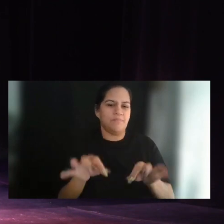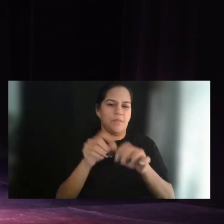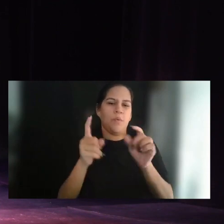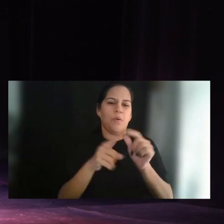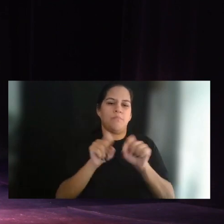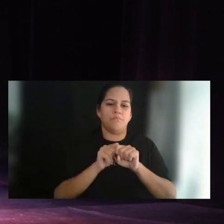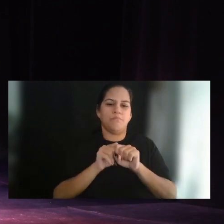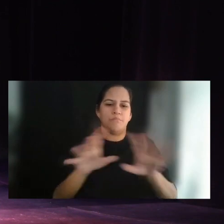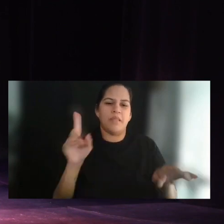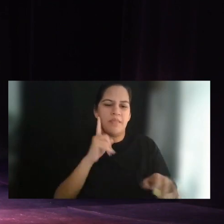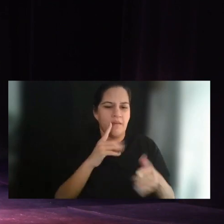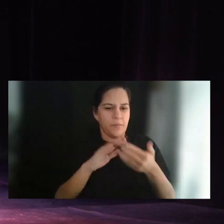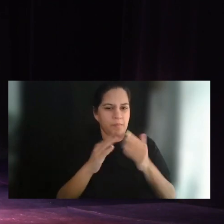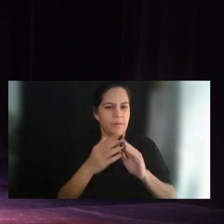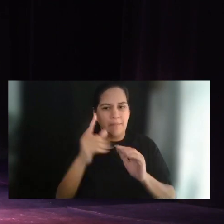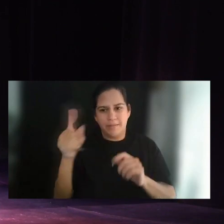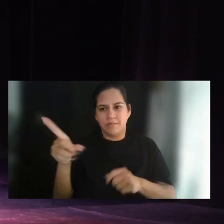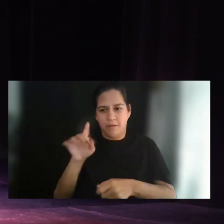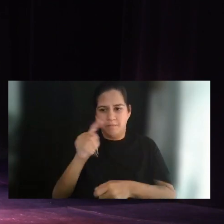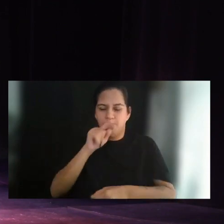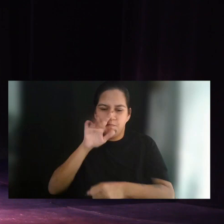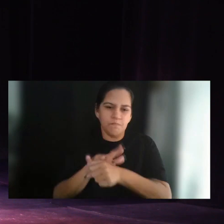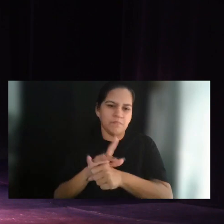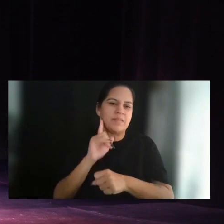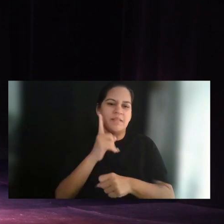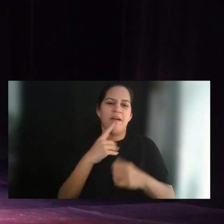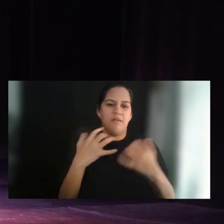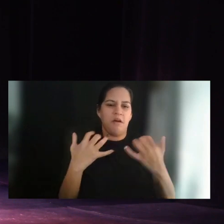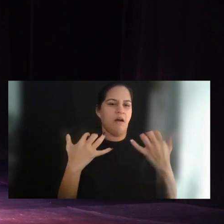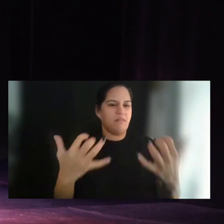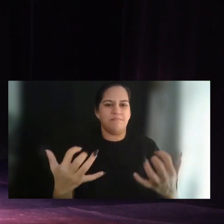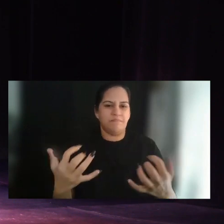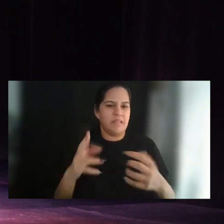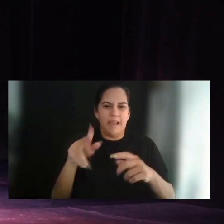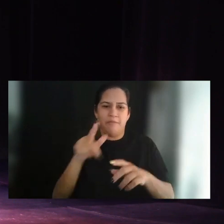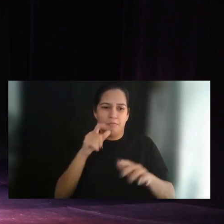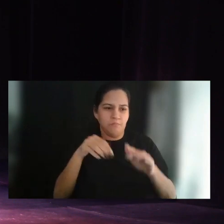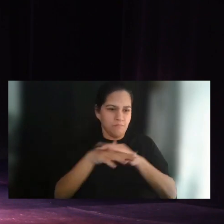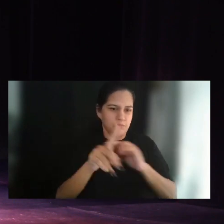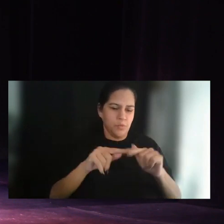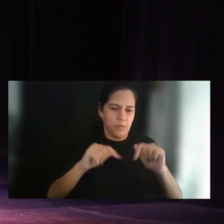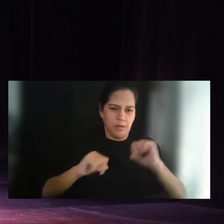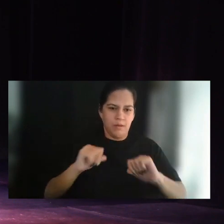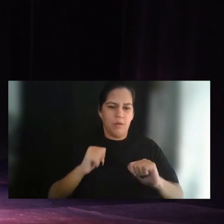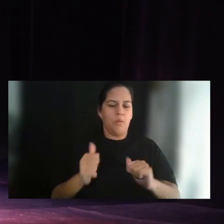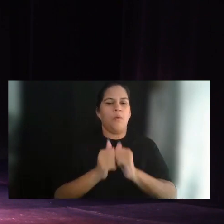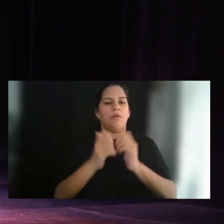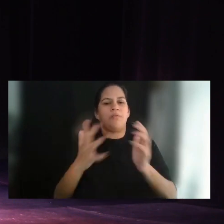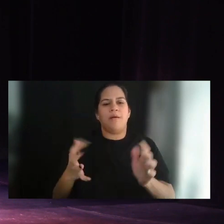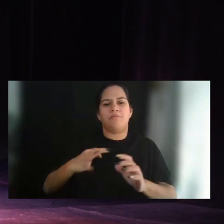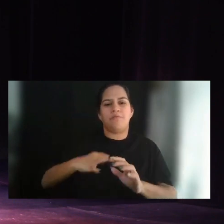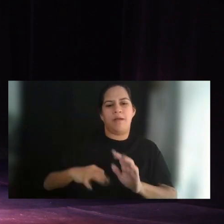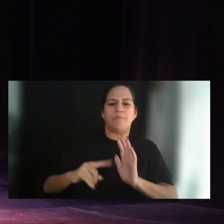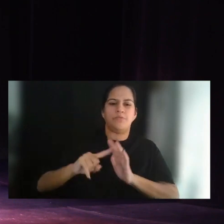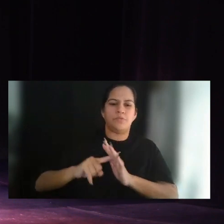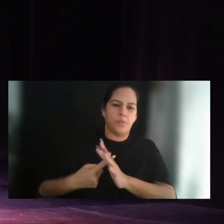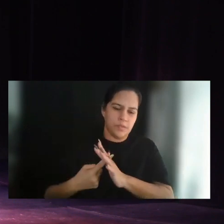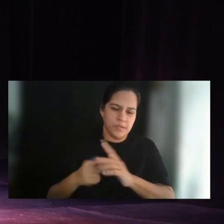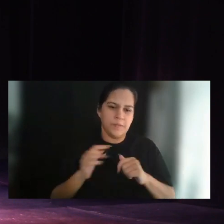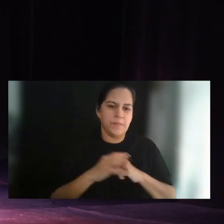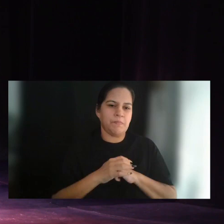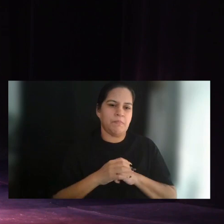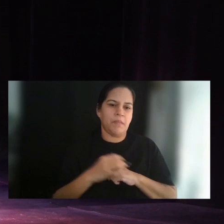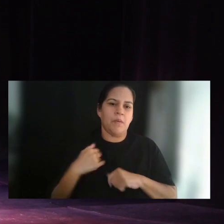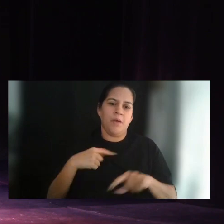us that deaf audiences who had never been to the theater would not come to Hamlet without a credible source. We also had really accessible ticket